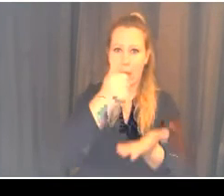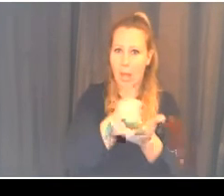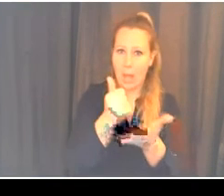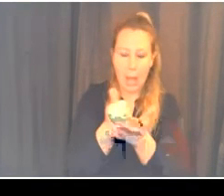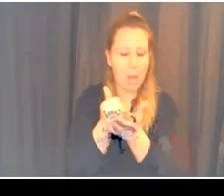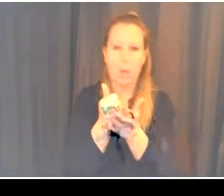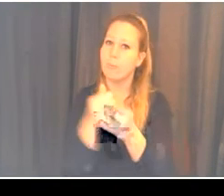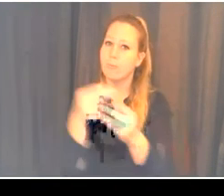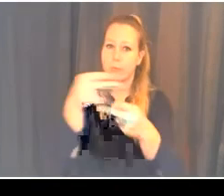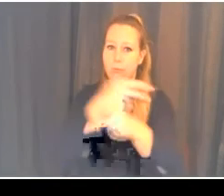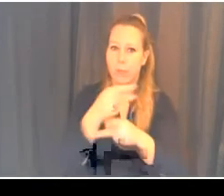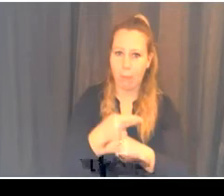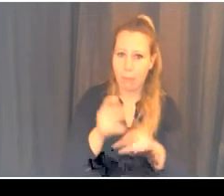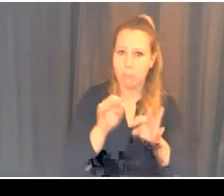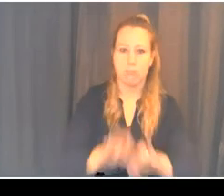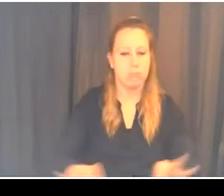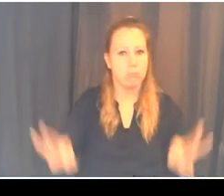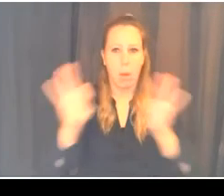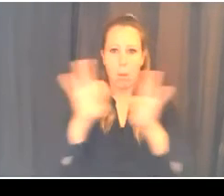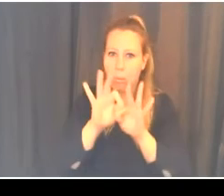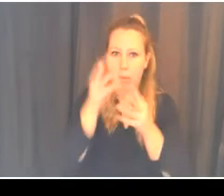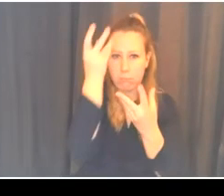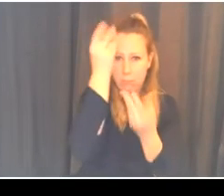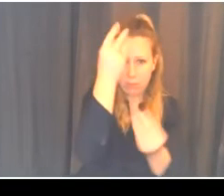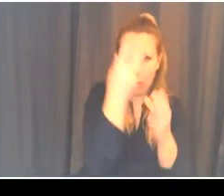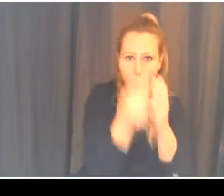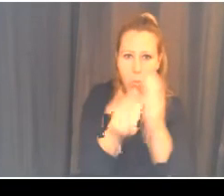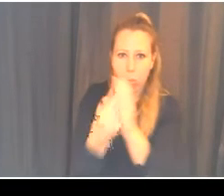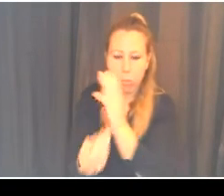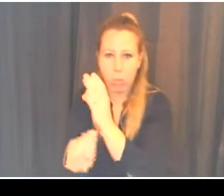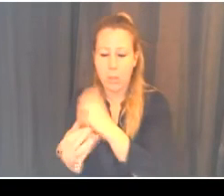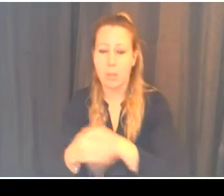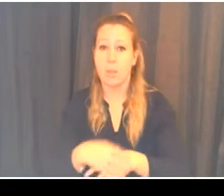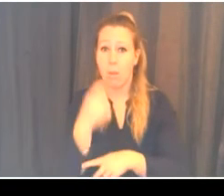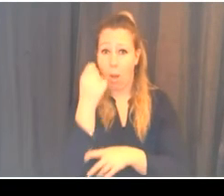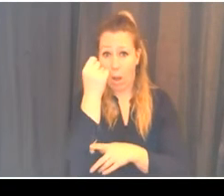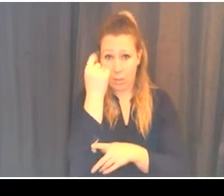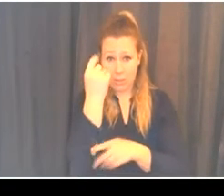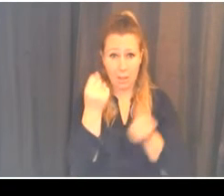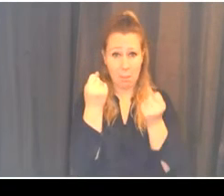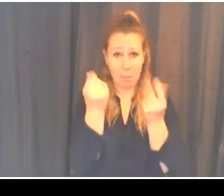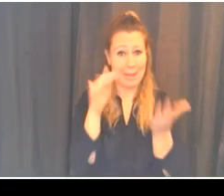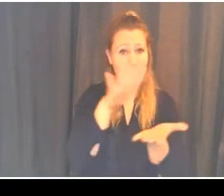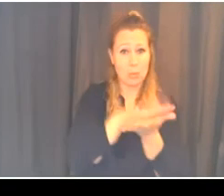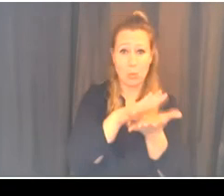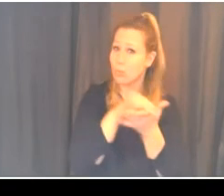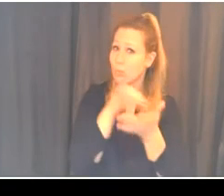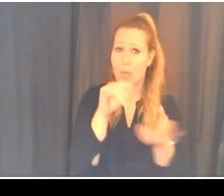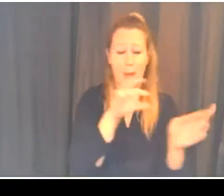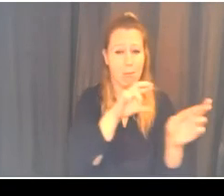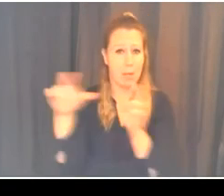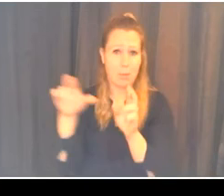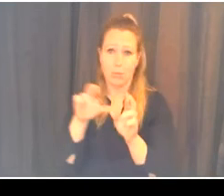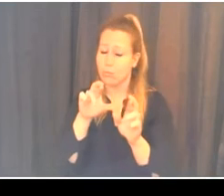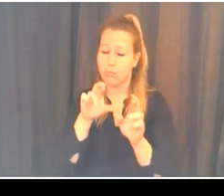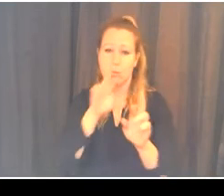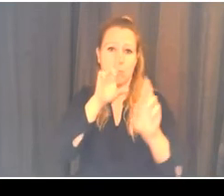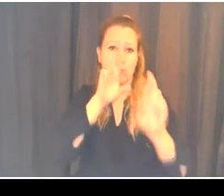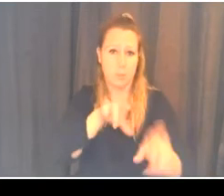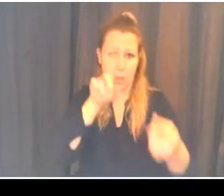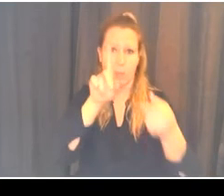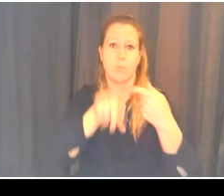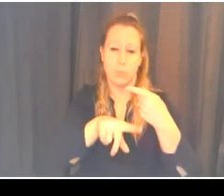educate support and organize young people virtually we offer counseling services for all young people by staff by our staff social